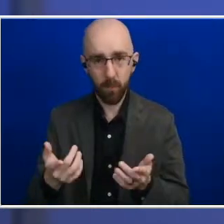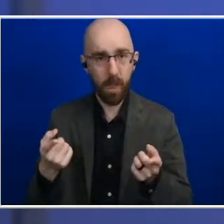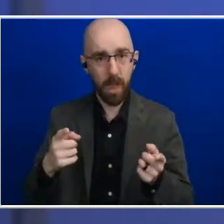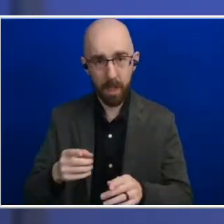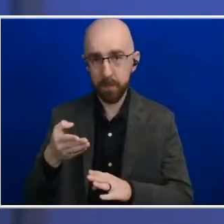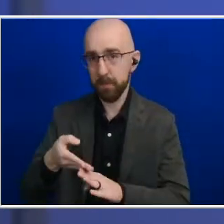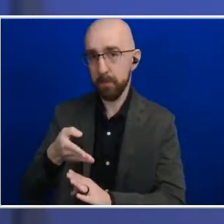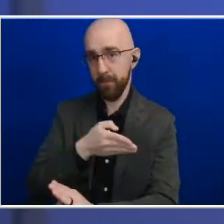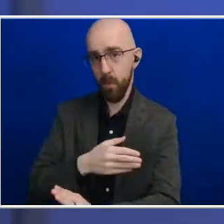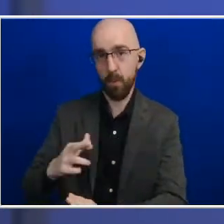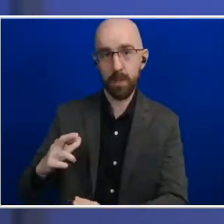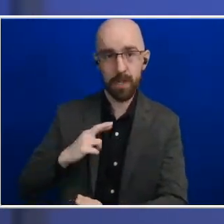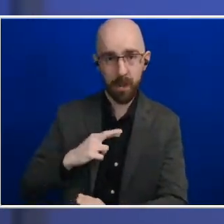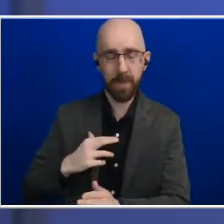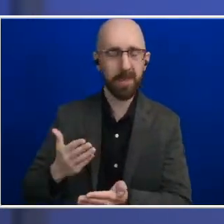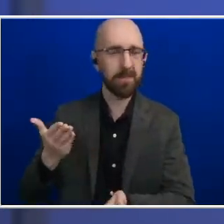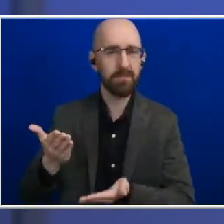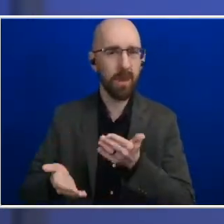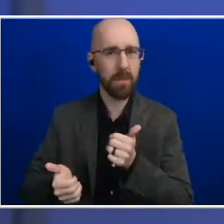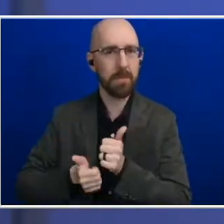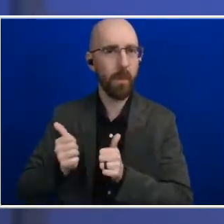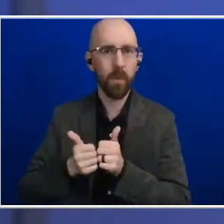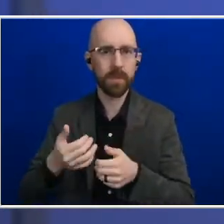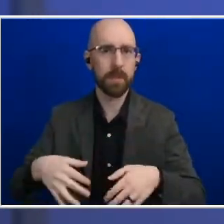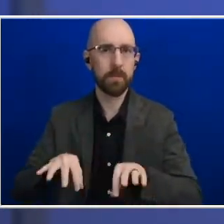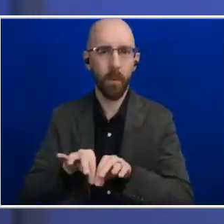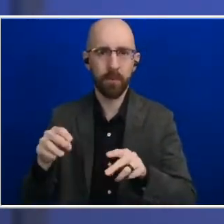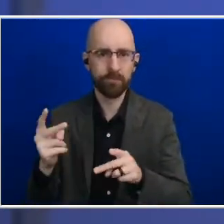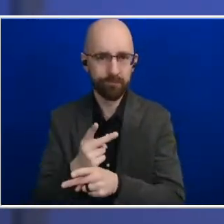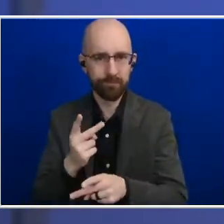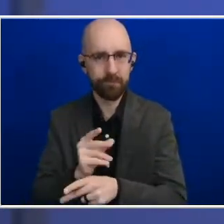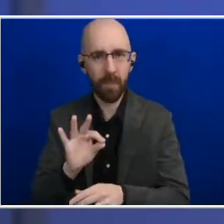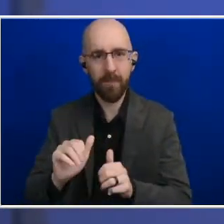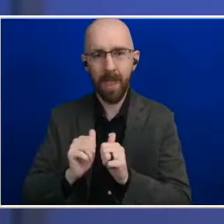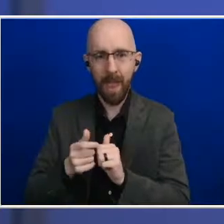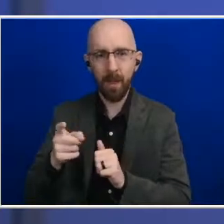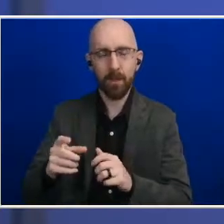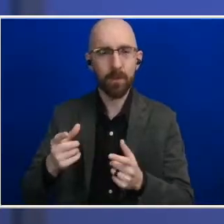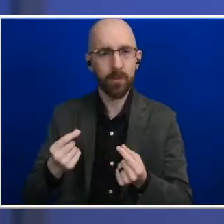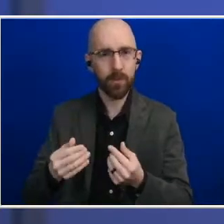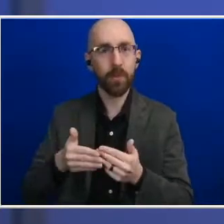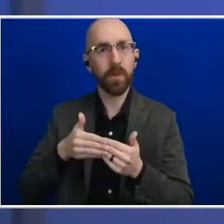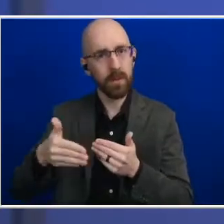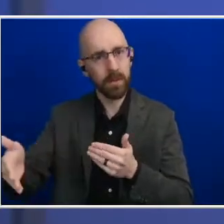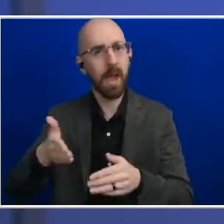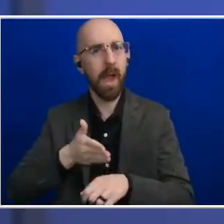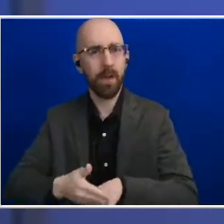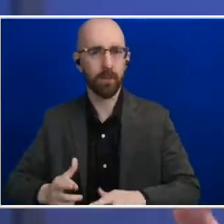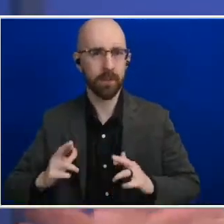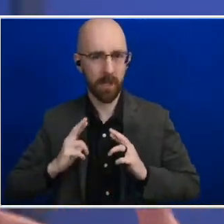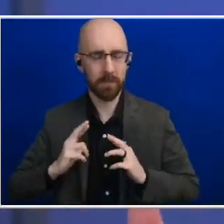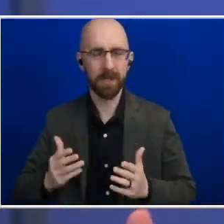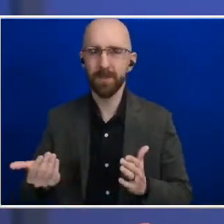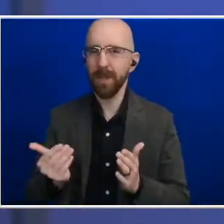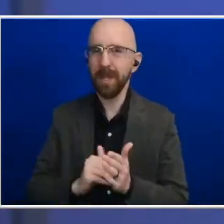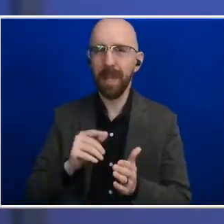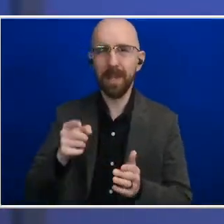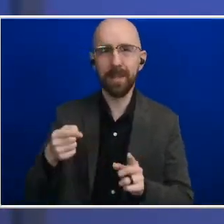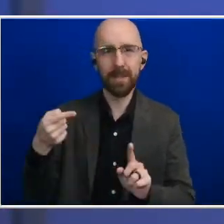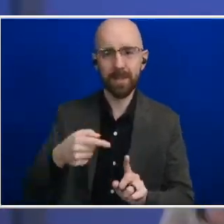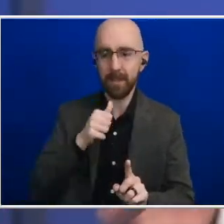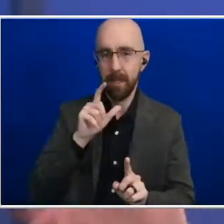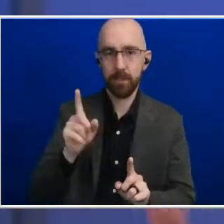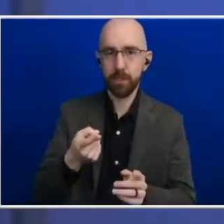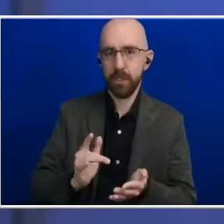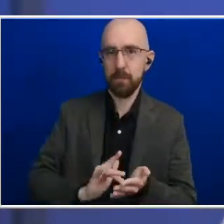is probably the most important determinant of how you do after you retire. And again, this comes back not just to medical conditions,